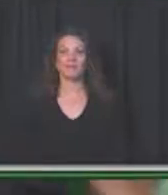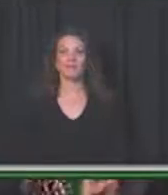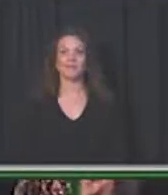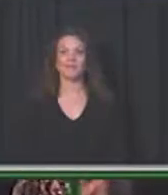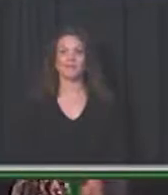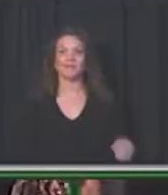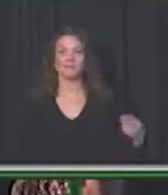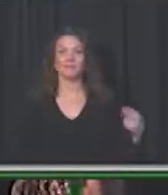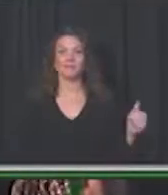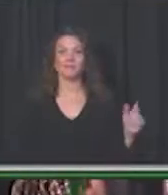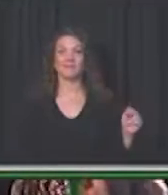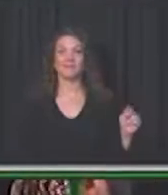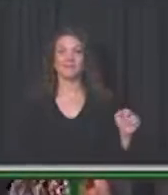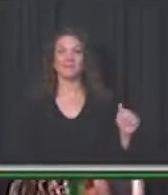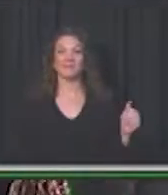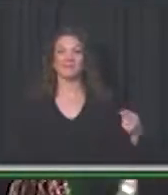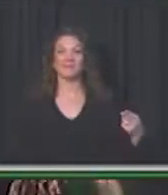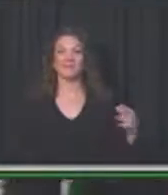Hannah Freeman.